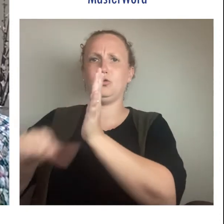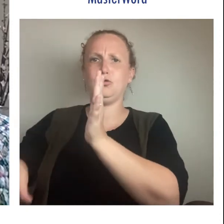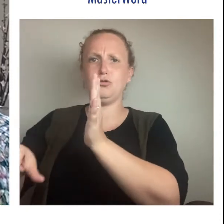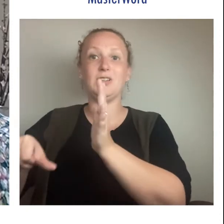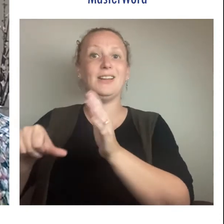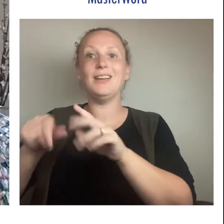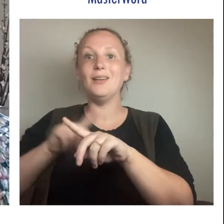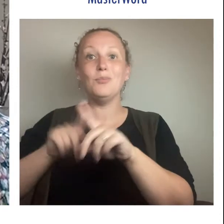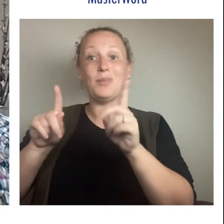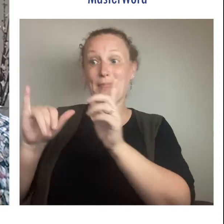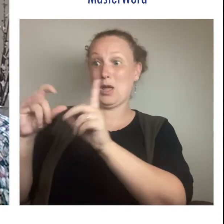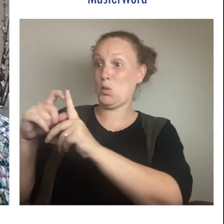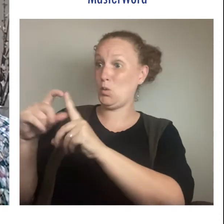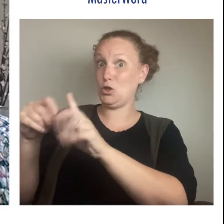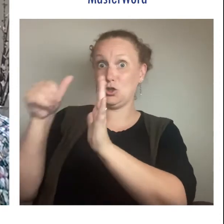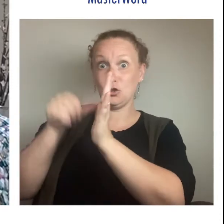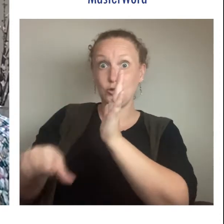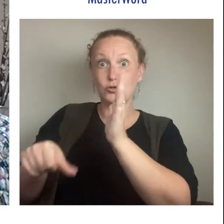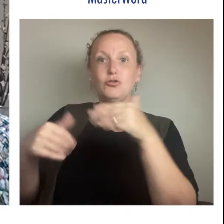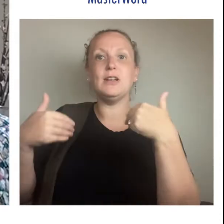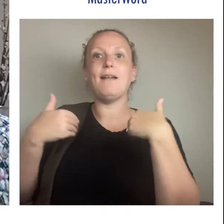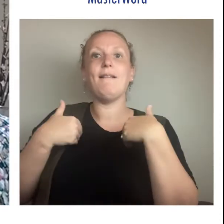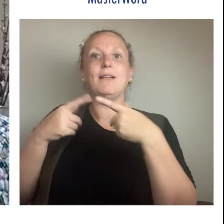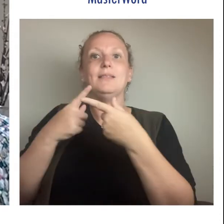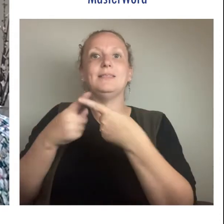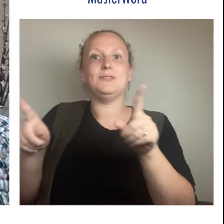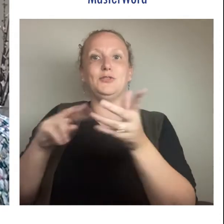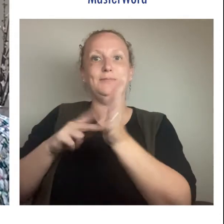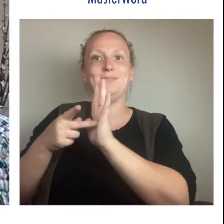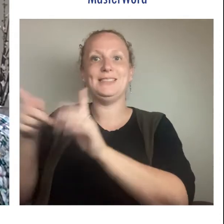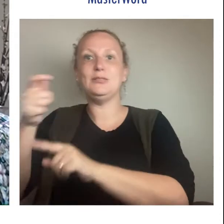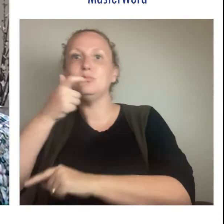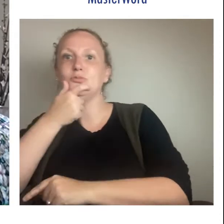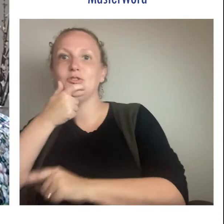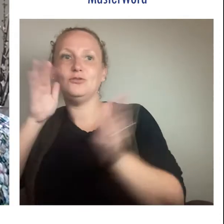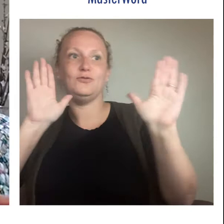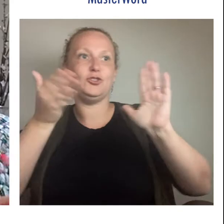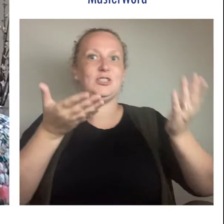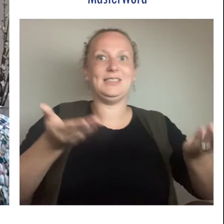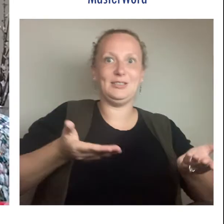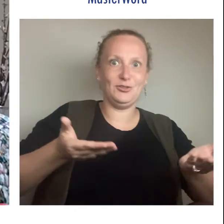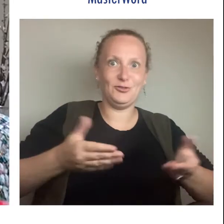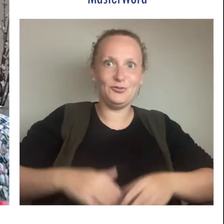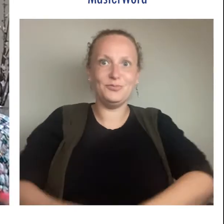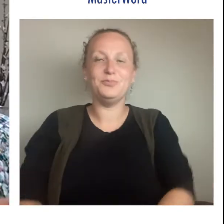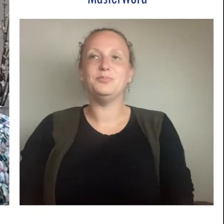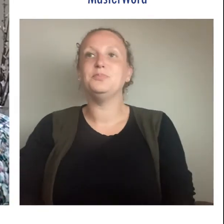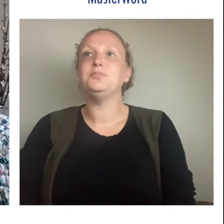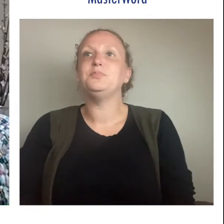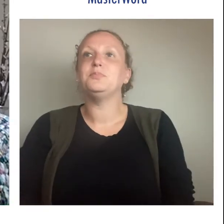it's interesting different nuances that are there. But in